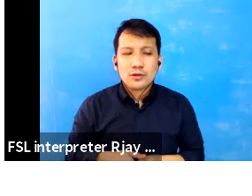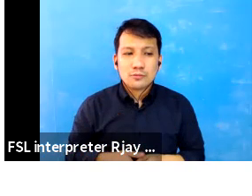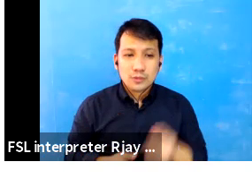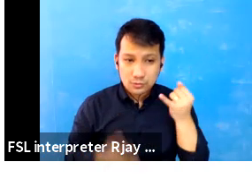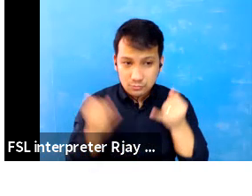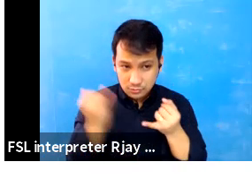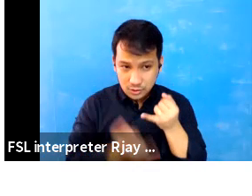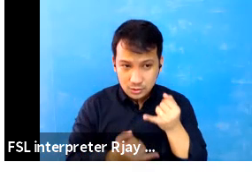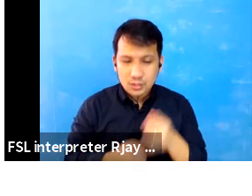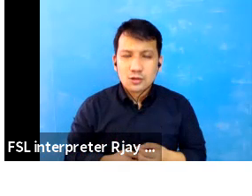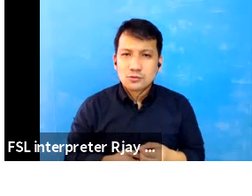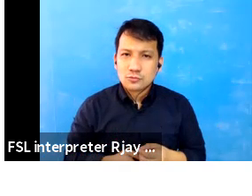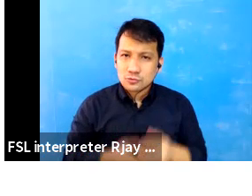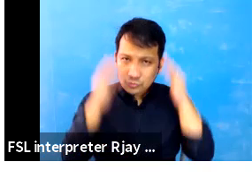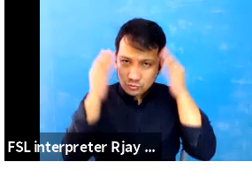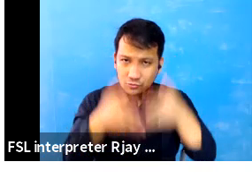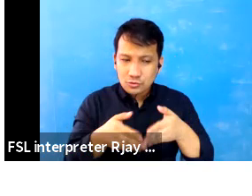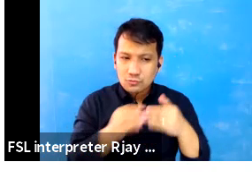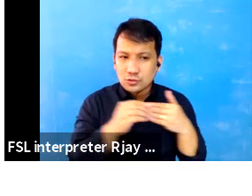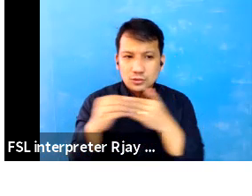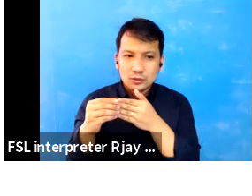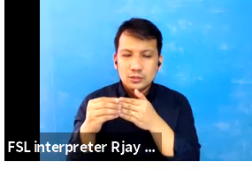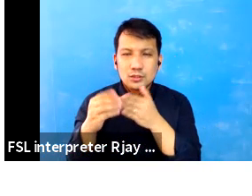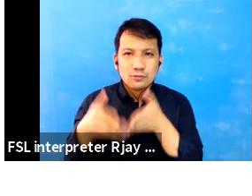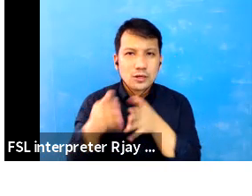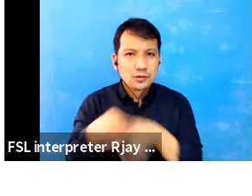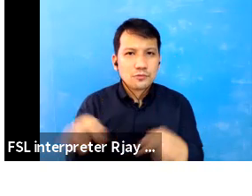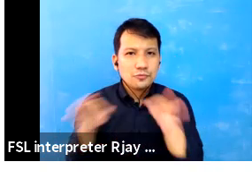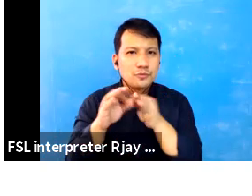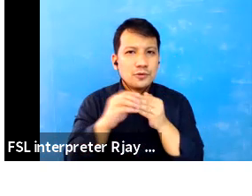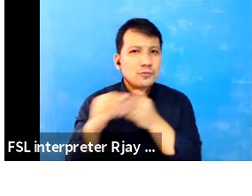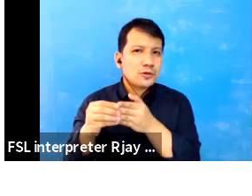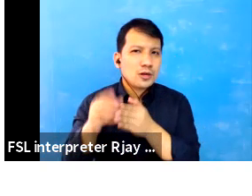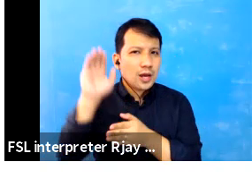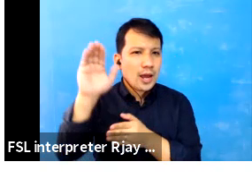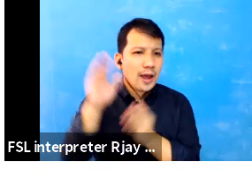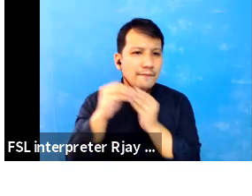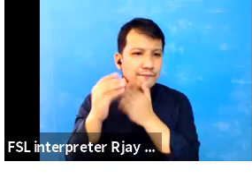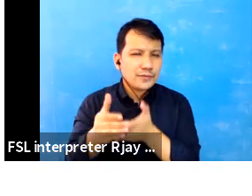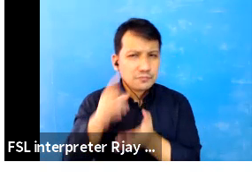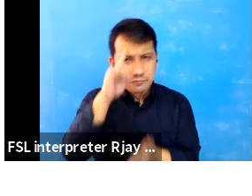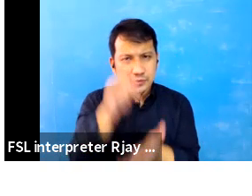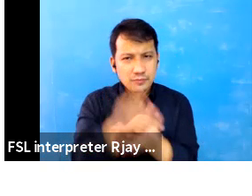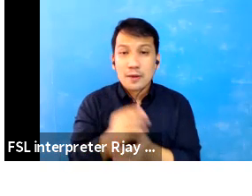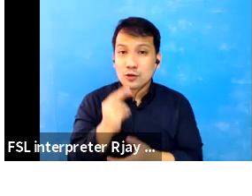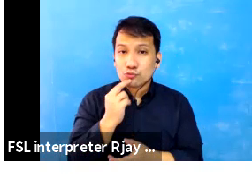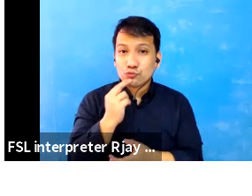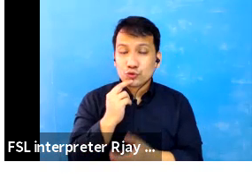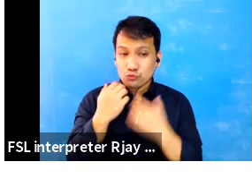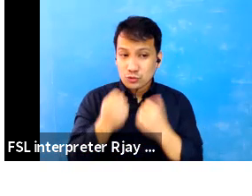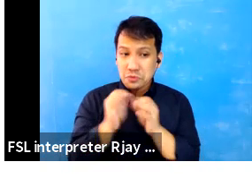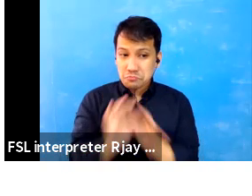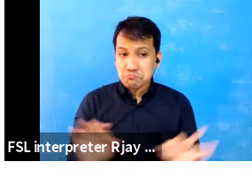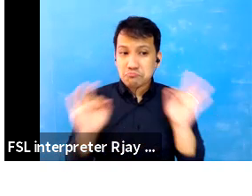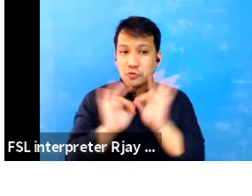lastly, we will pay attention to leadership, because it is important that we have leaders that do believe that nutrition is really an